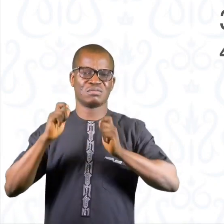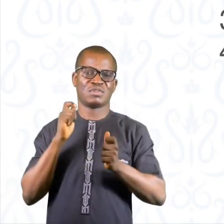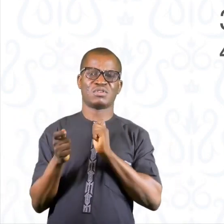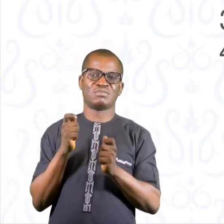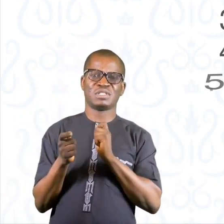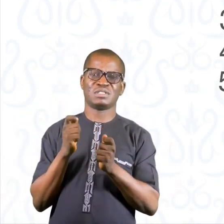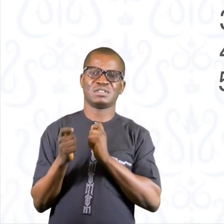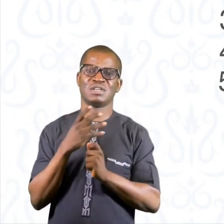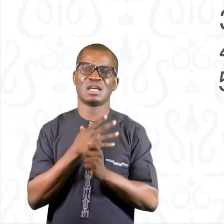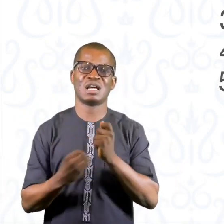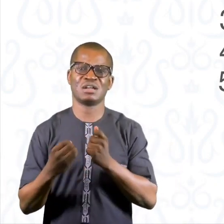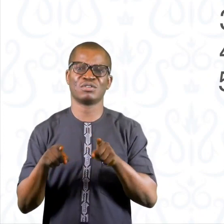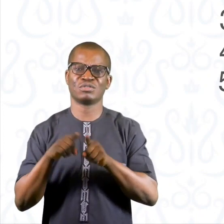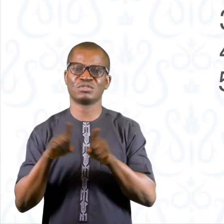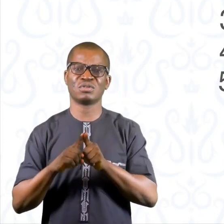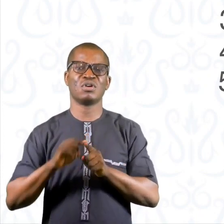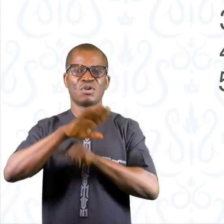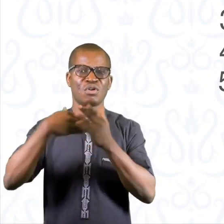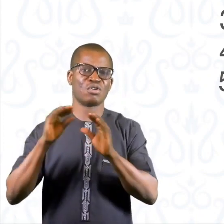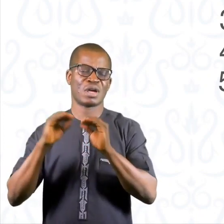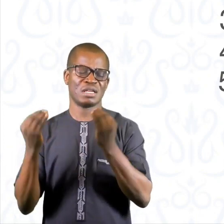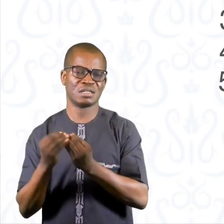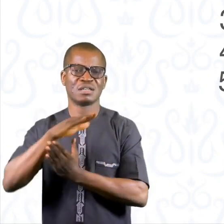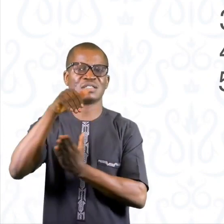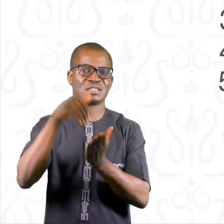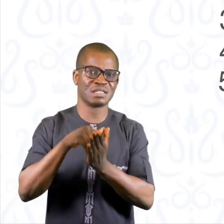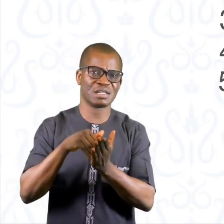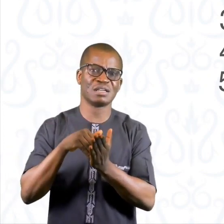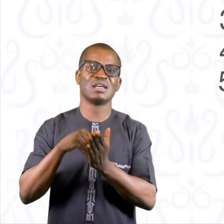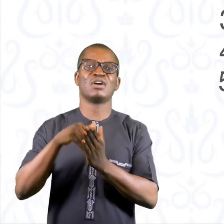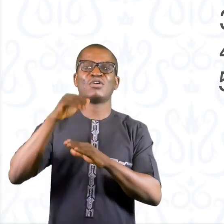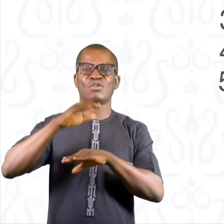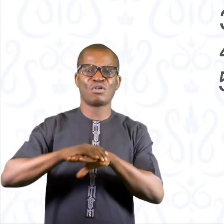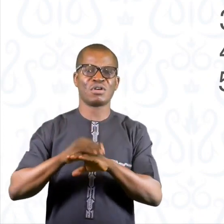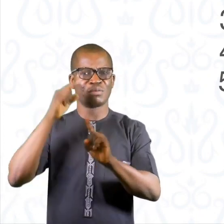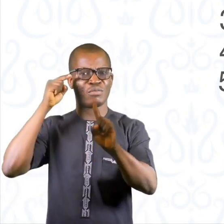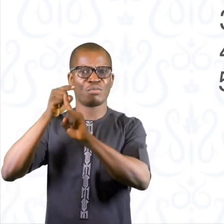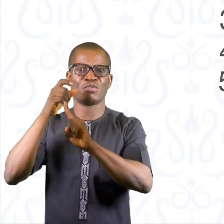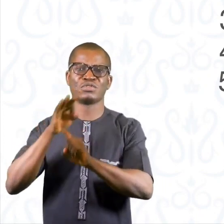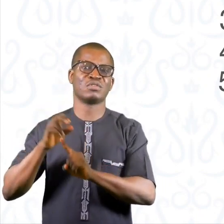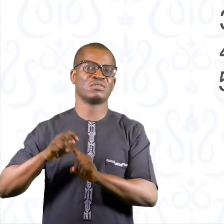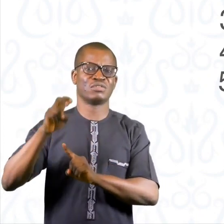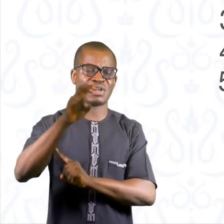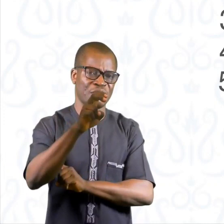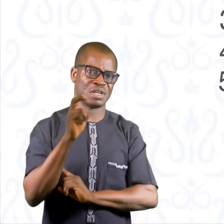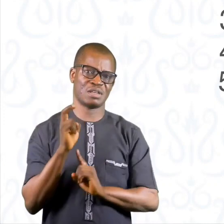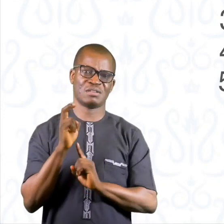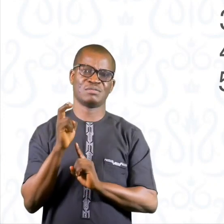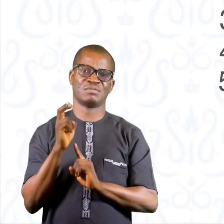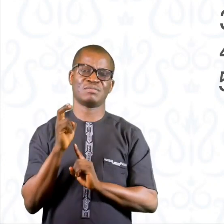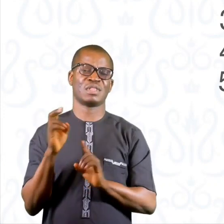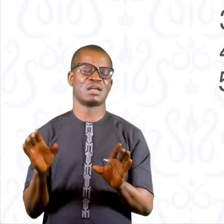or competition, and 5. All organizations, shelters, and homes offering services for the purpose of the rehabilitation